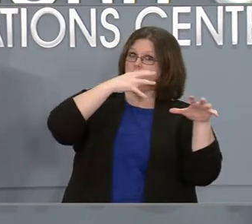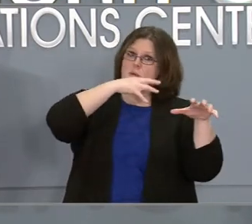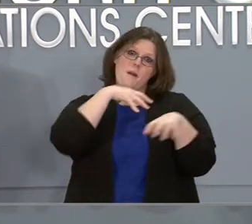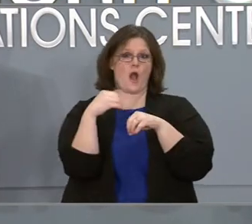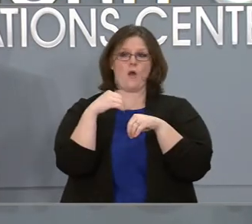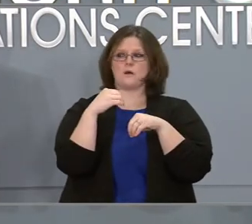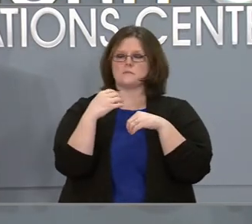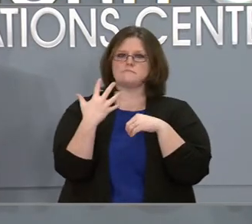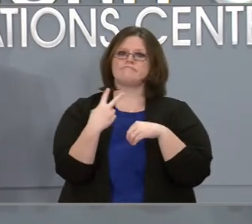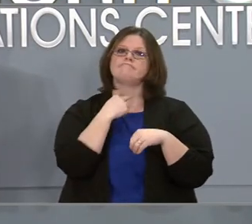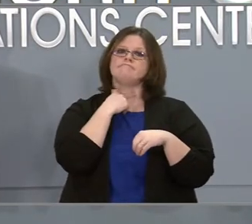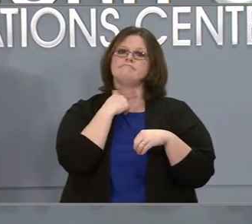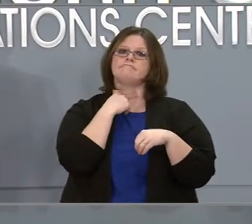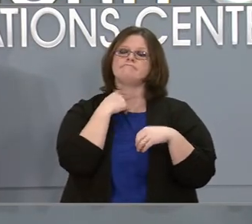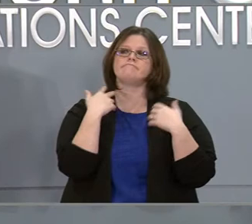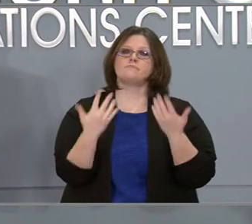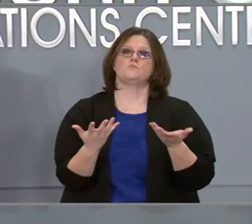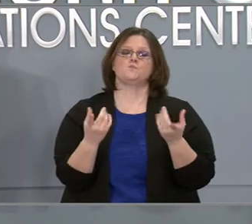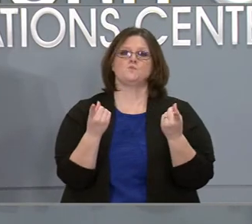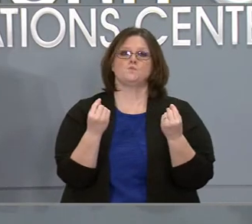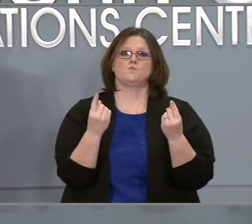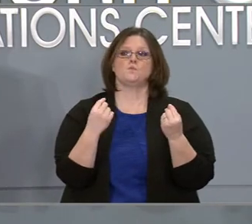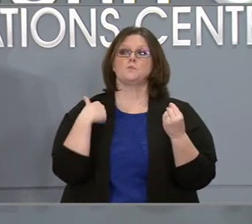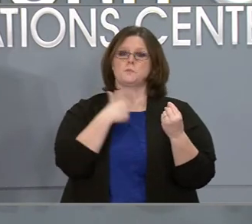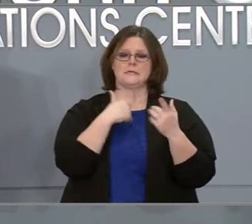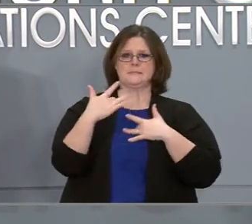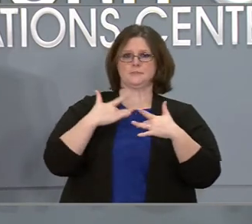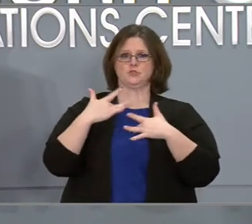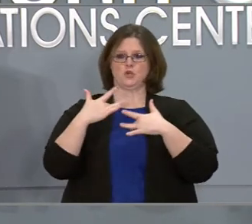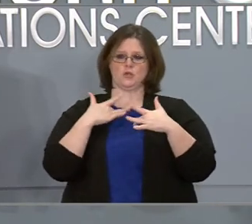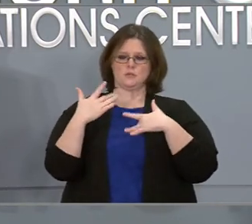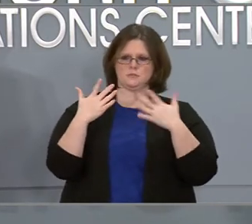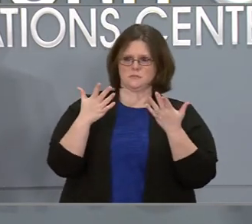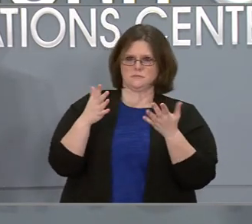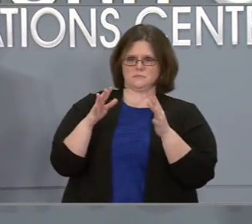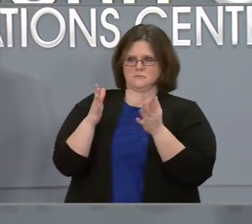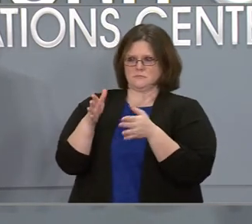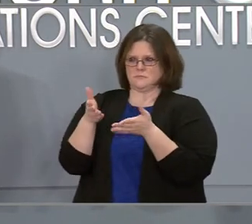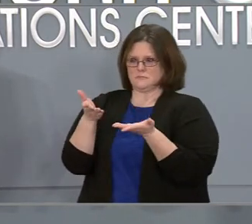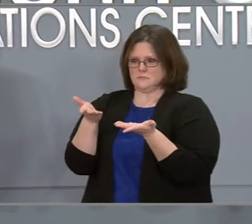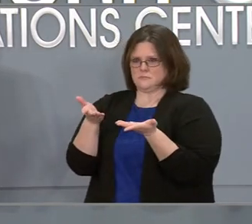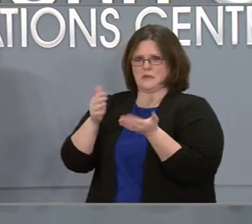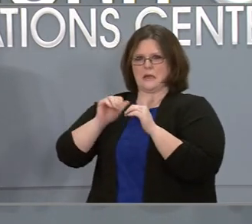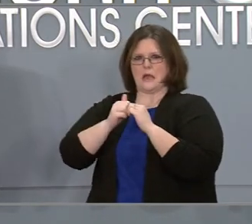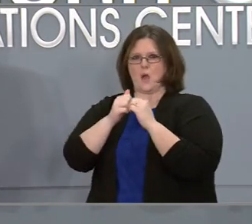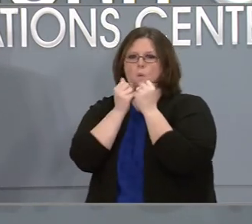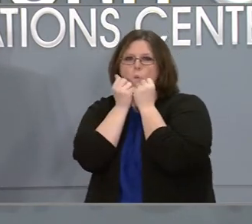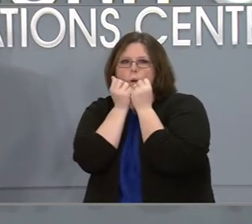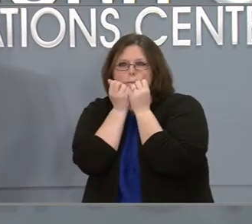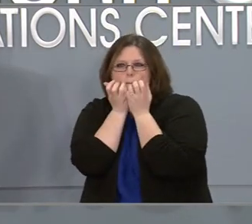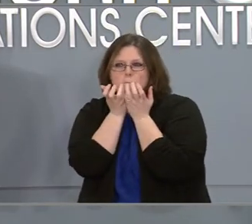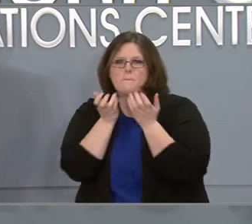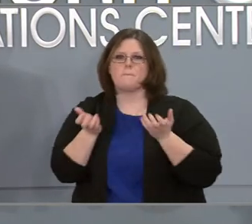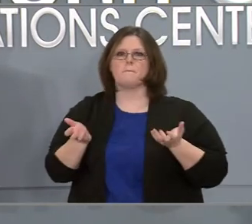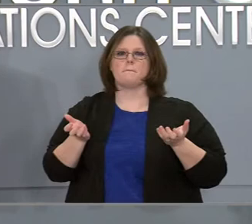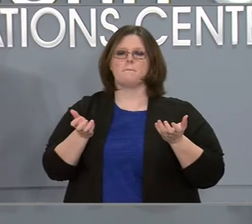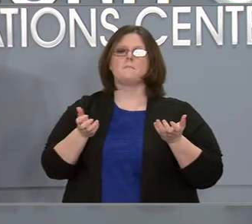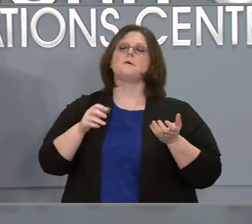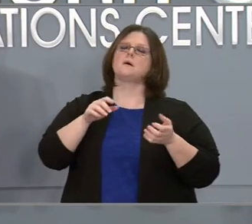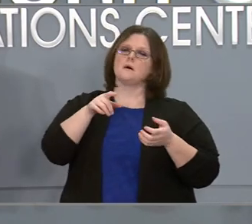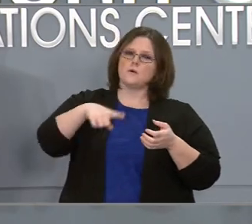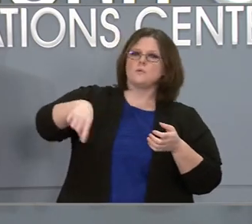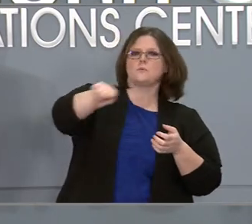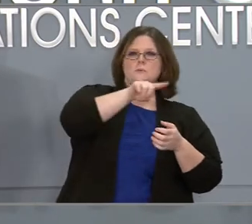then we are concerned about maybe some families who can't stay warm, and we need people to check